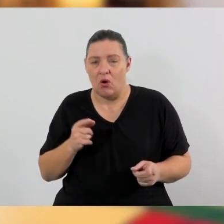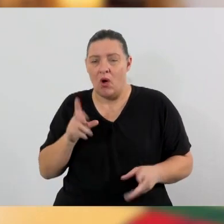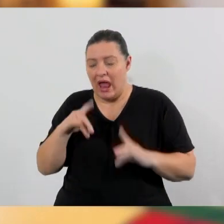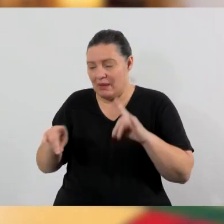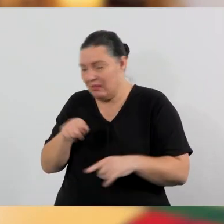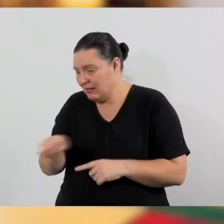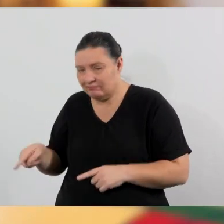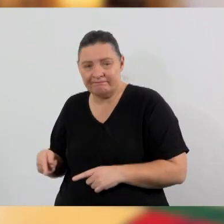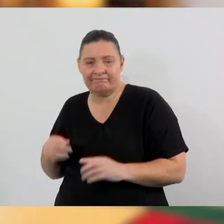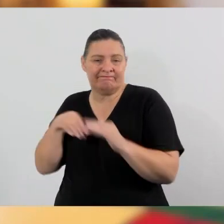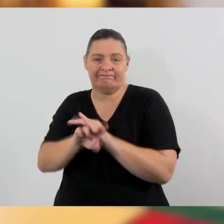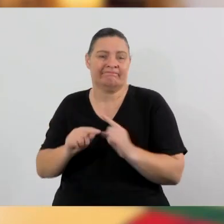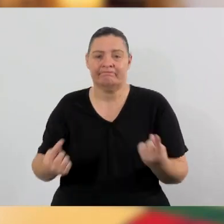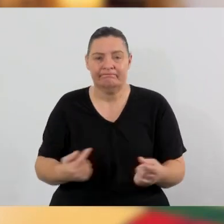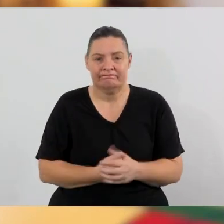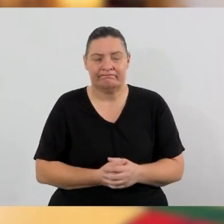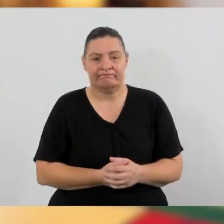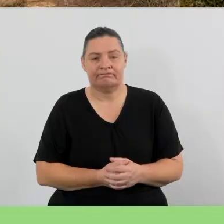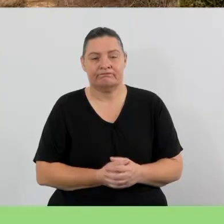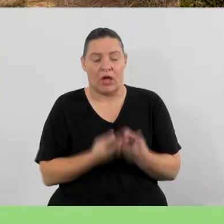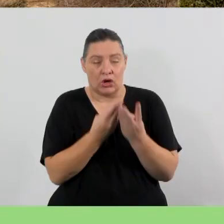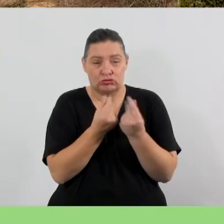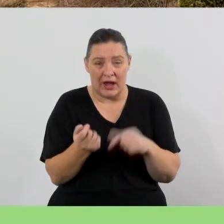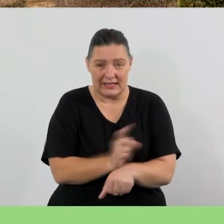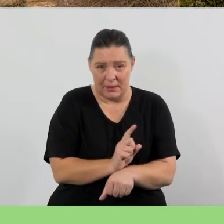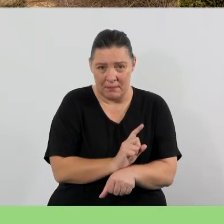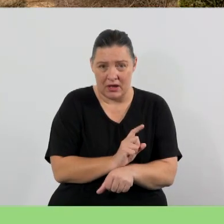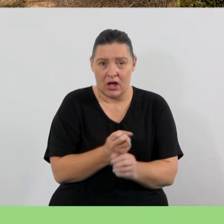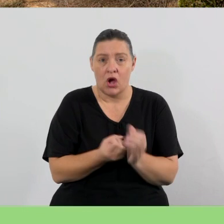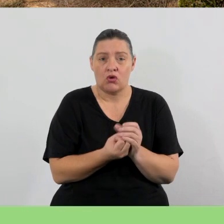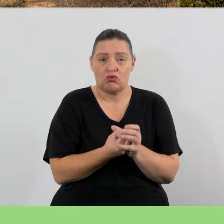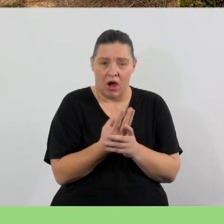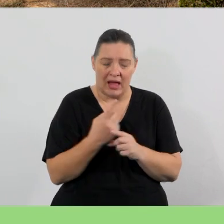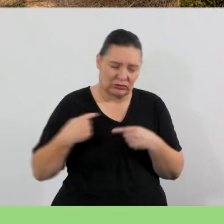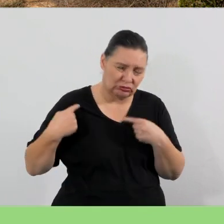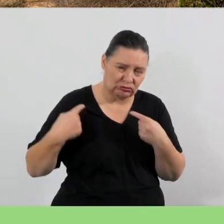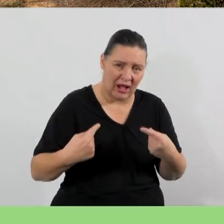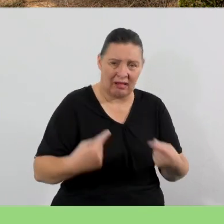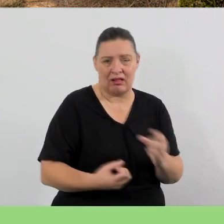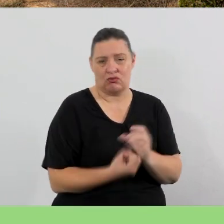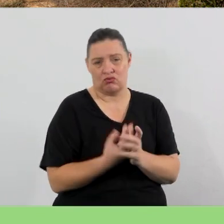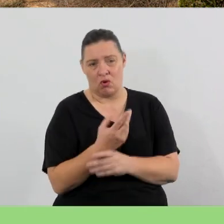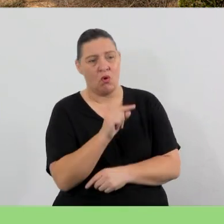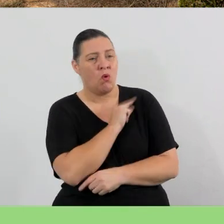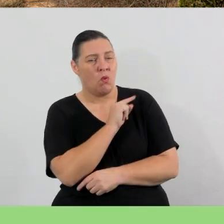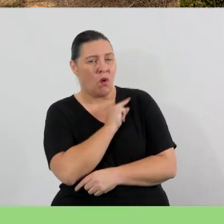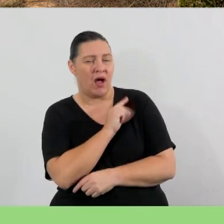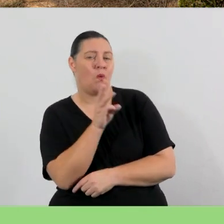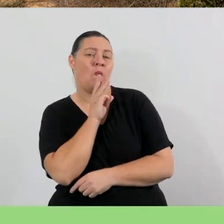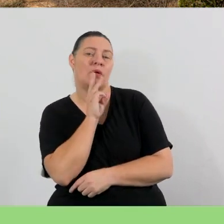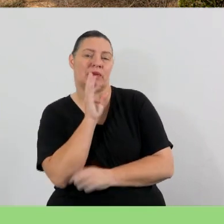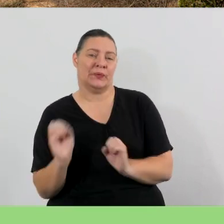habitat for some organisms. During the dry season, the grass will also struggle to grow, obviously because